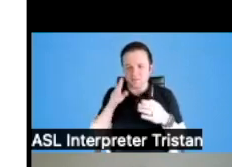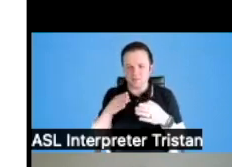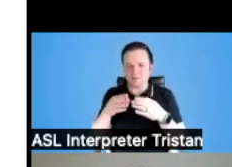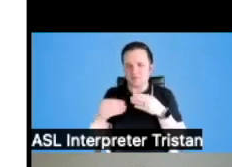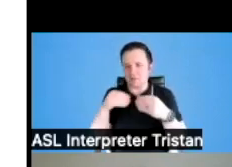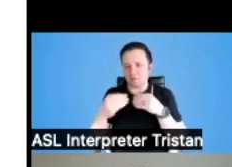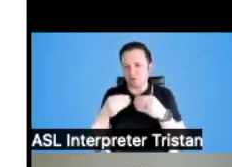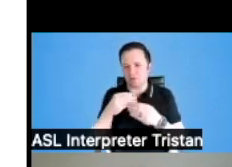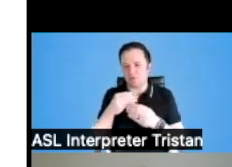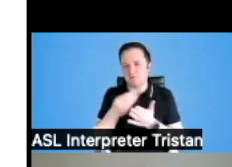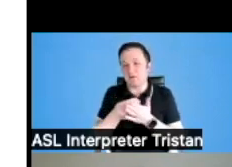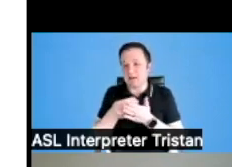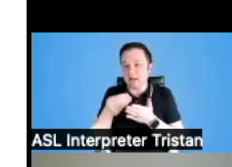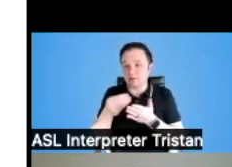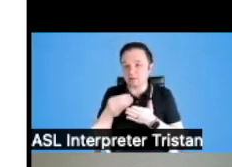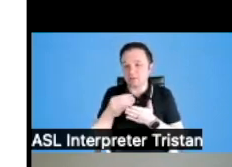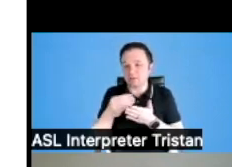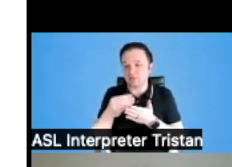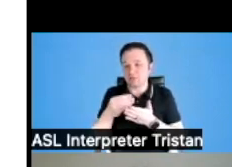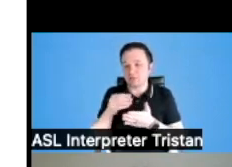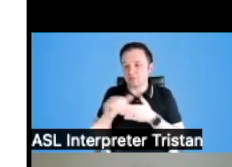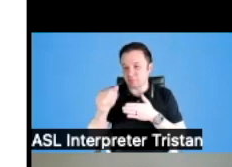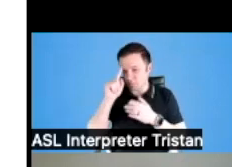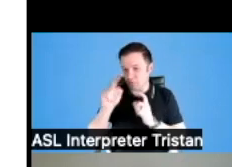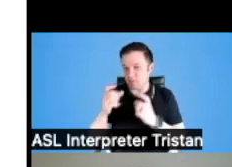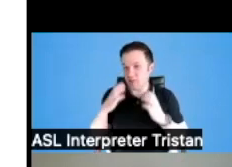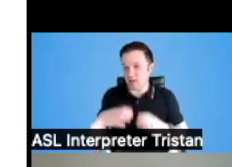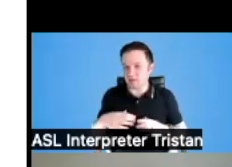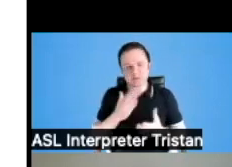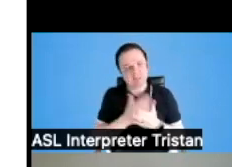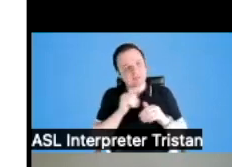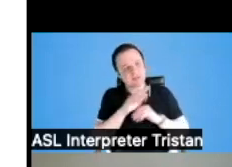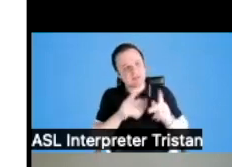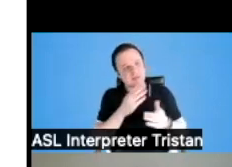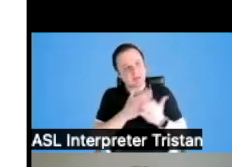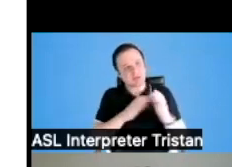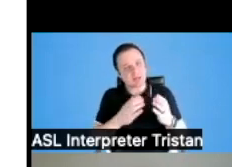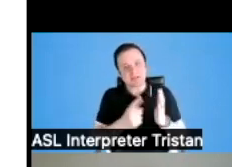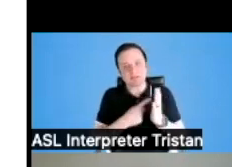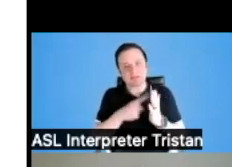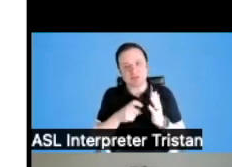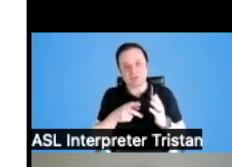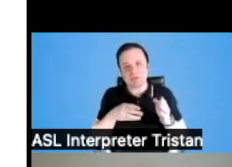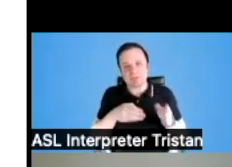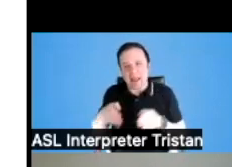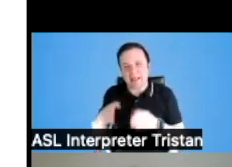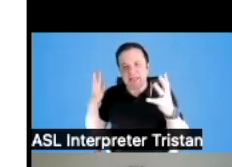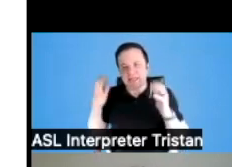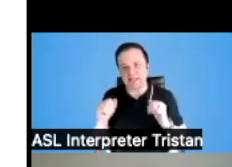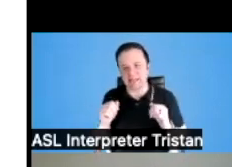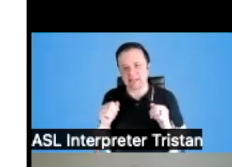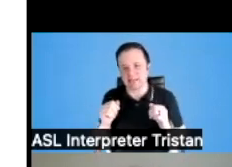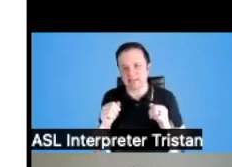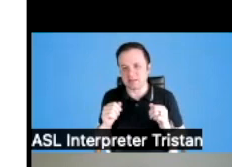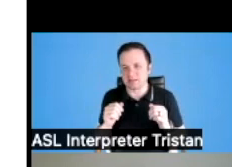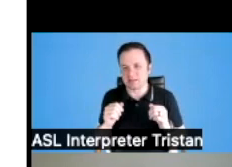financial dollars for clients. And I said, stop sending people to budgeting class. Sometimes they just need pants, like right? And I think, and